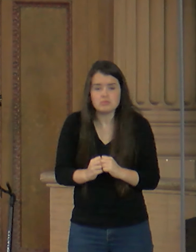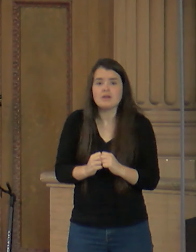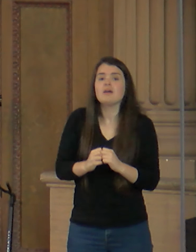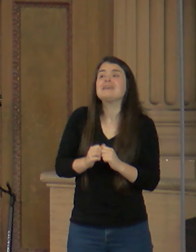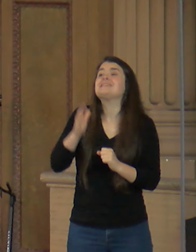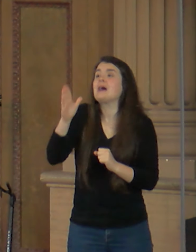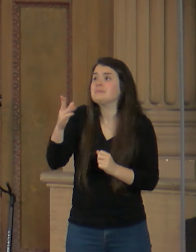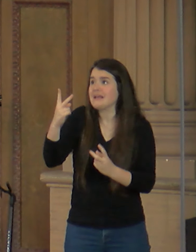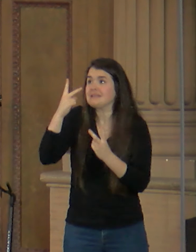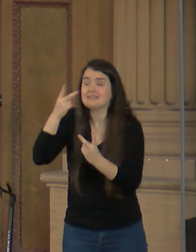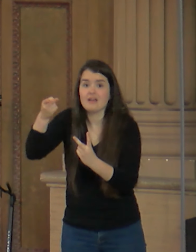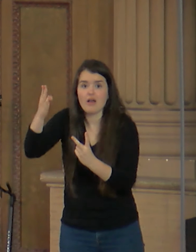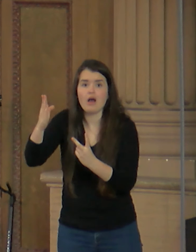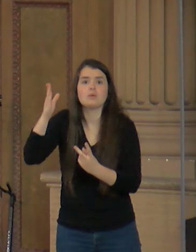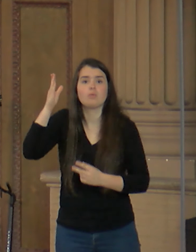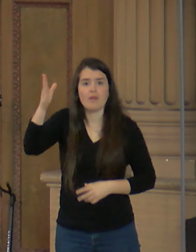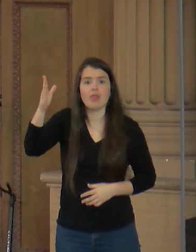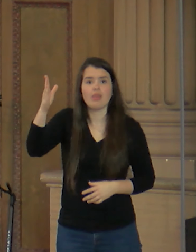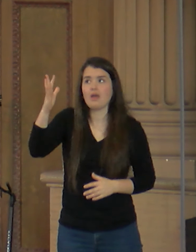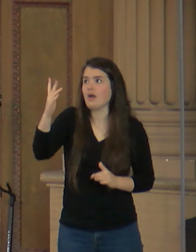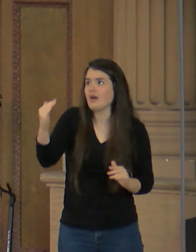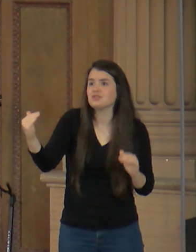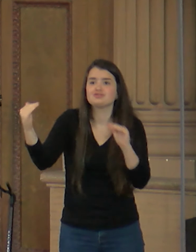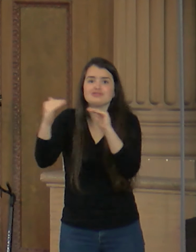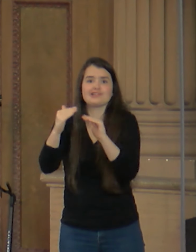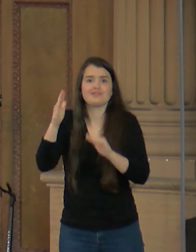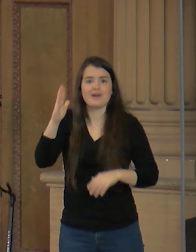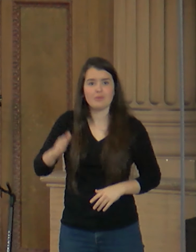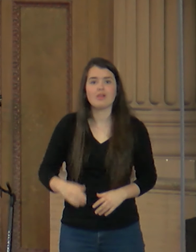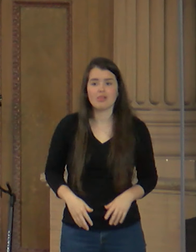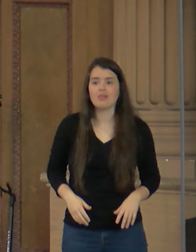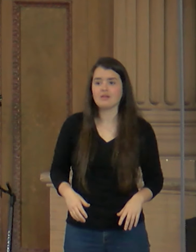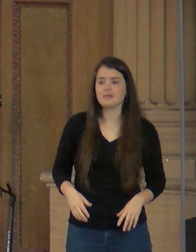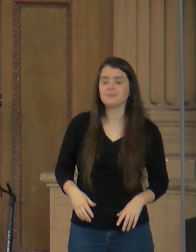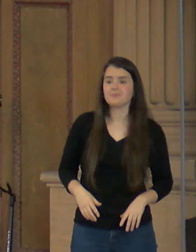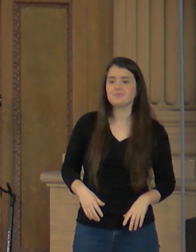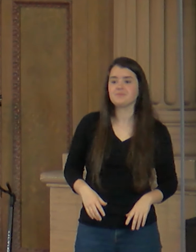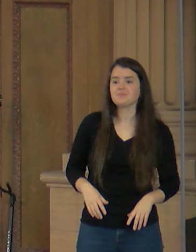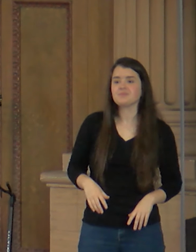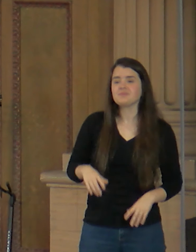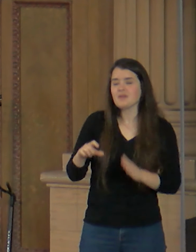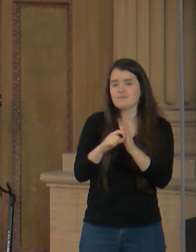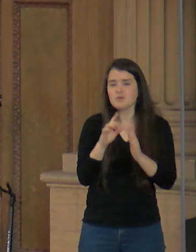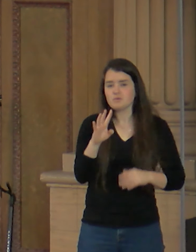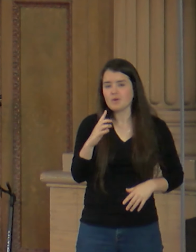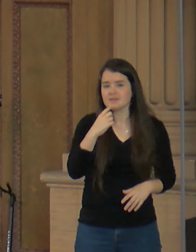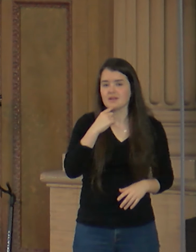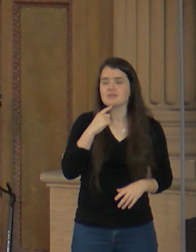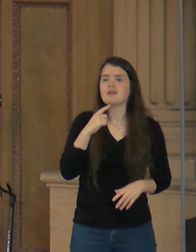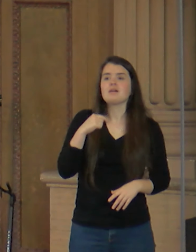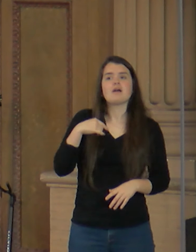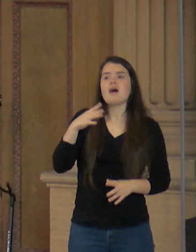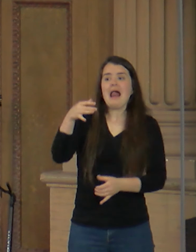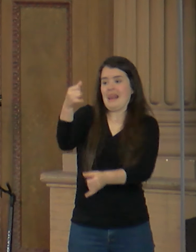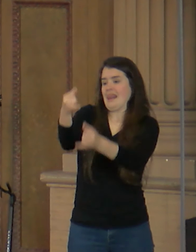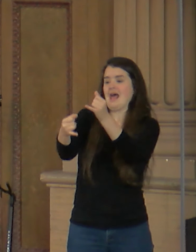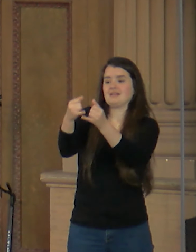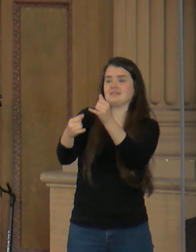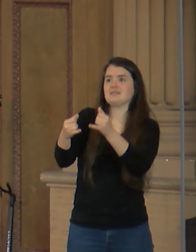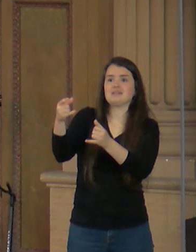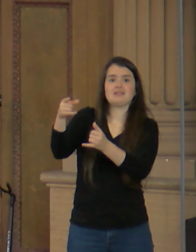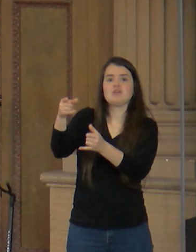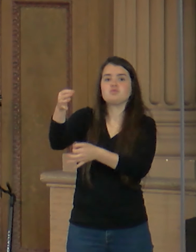God. In verse 25, when he's talking about the creator or the redeemer, and he says, "At last he will stand upon the earth," that's